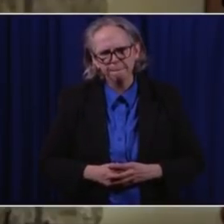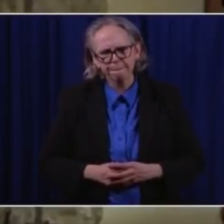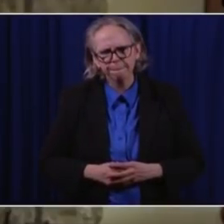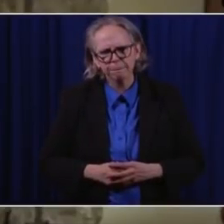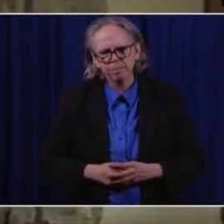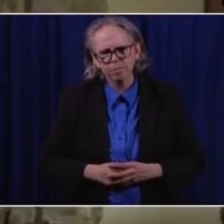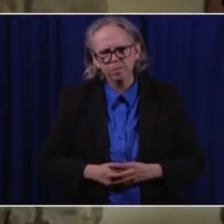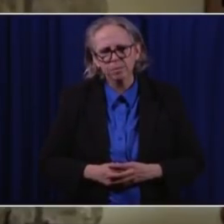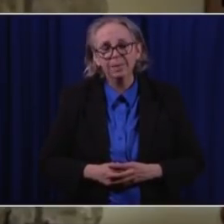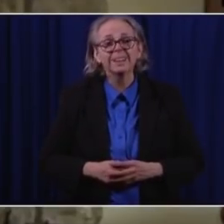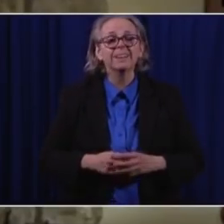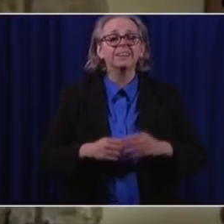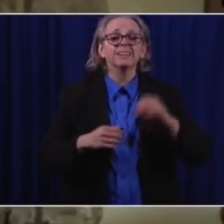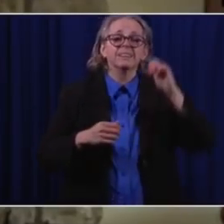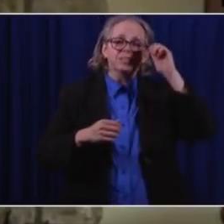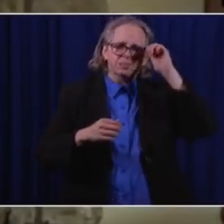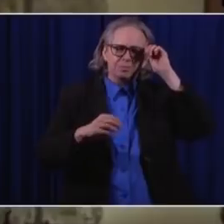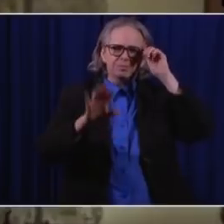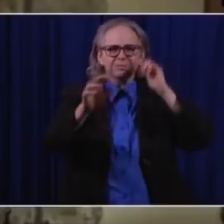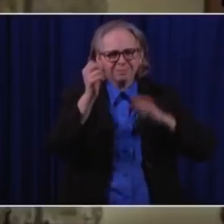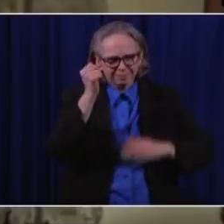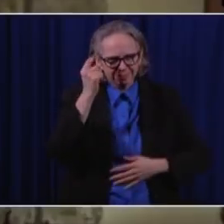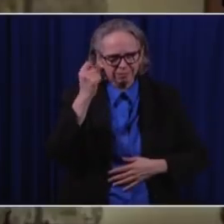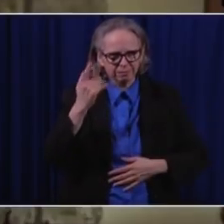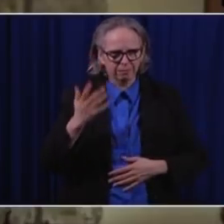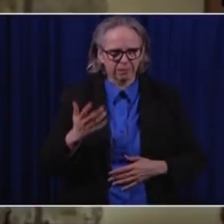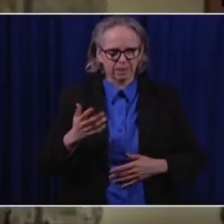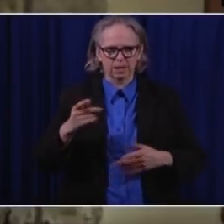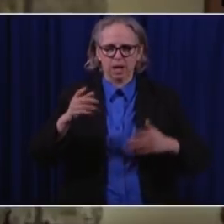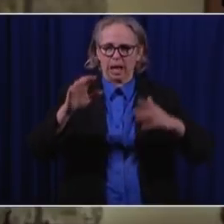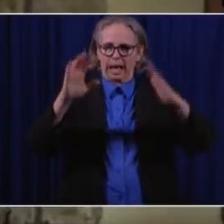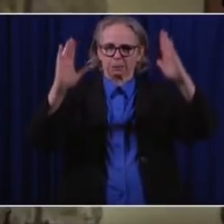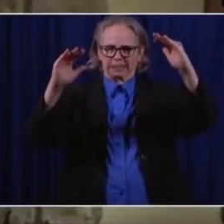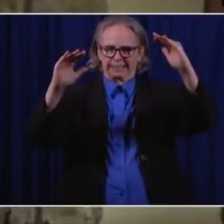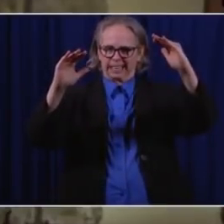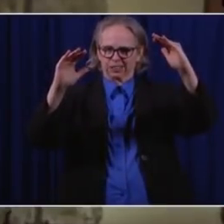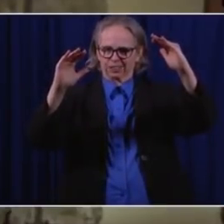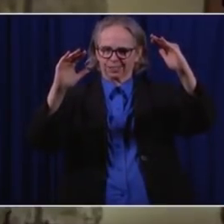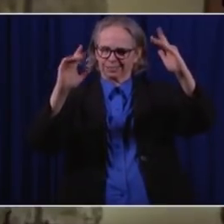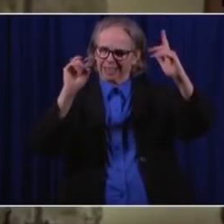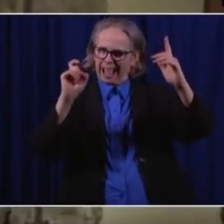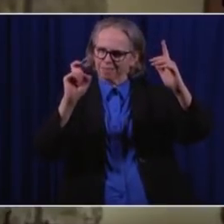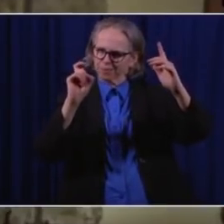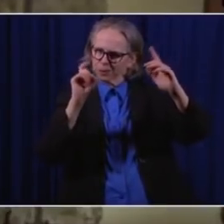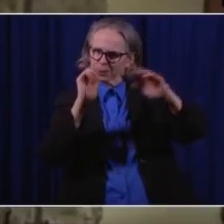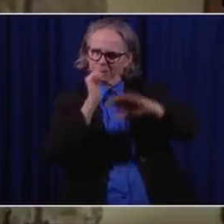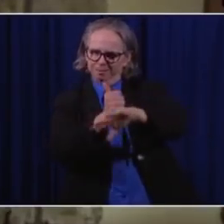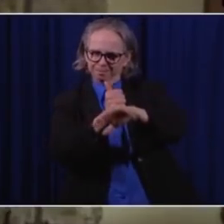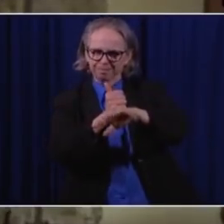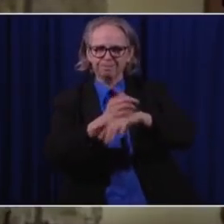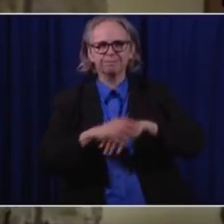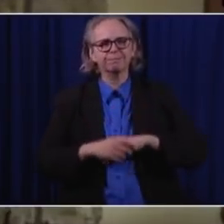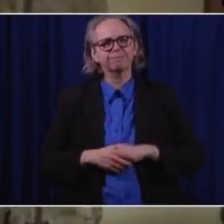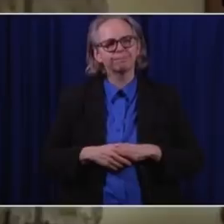set up a bar. And I think Ohioans understand the gravity of the situation that we're